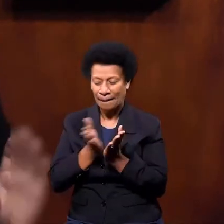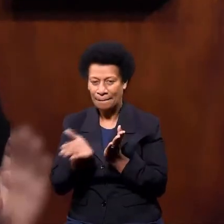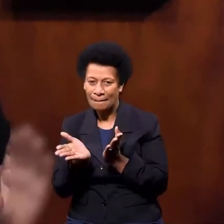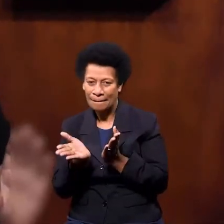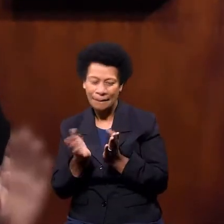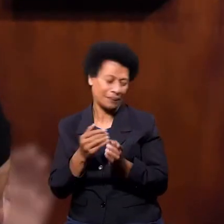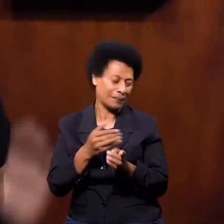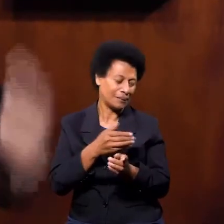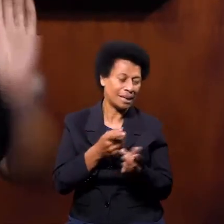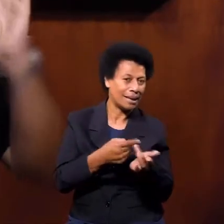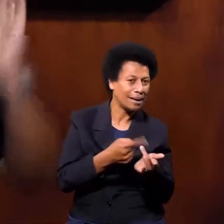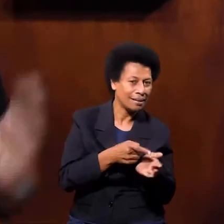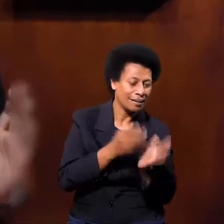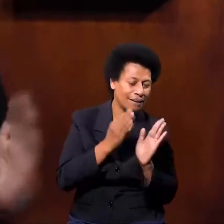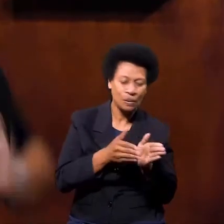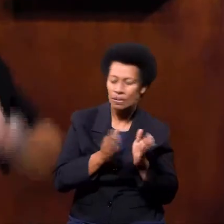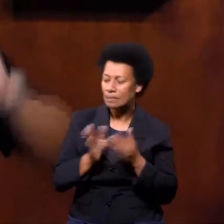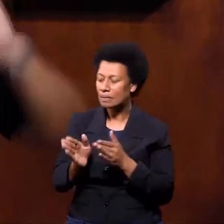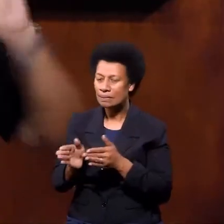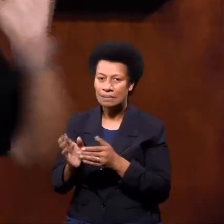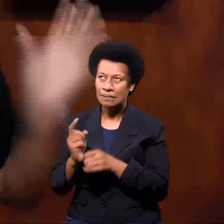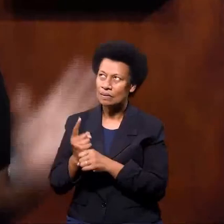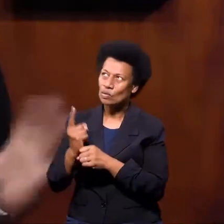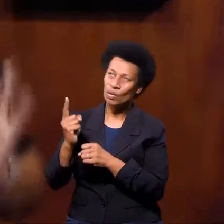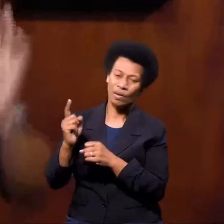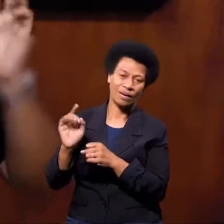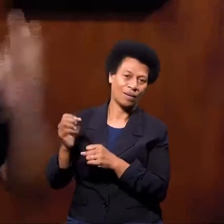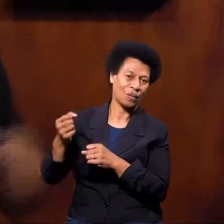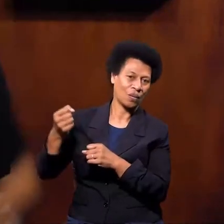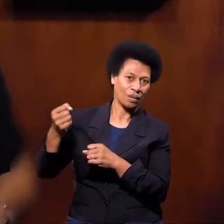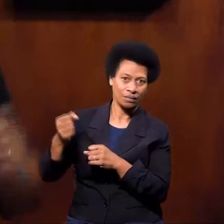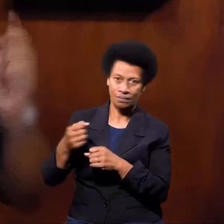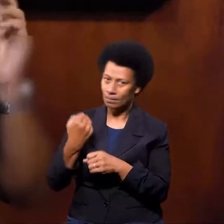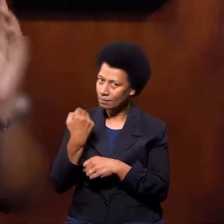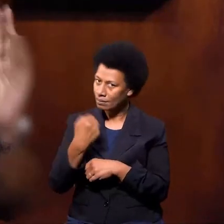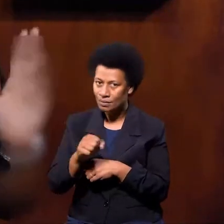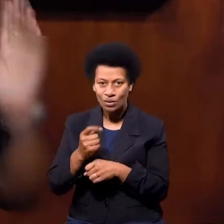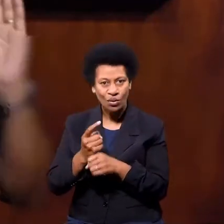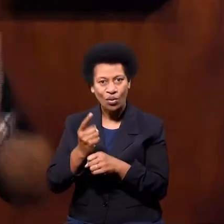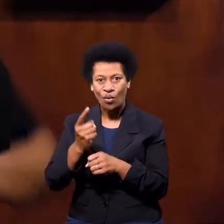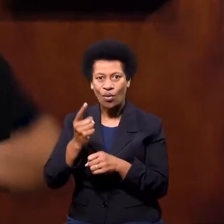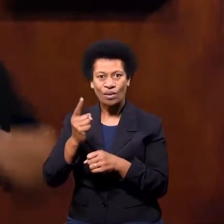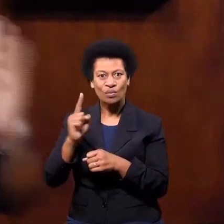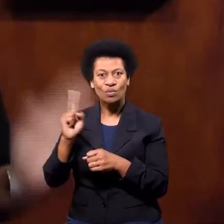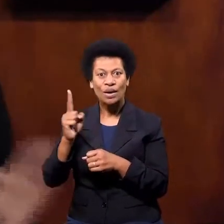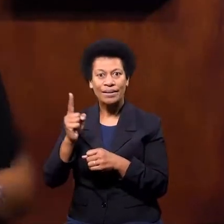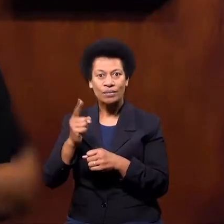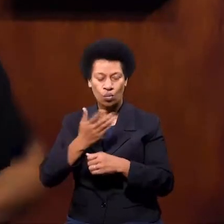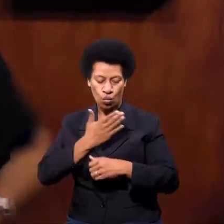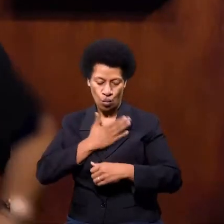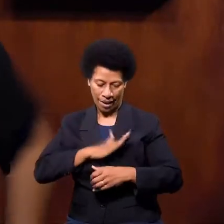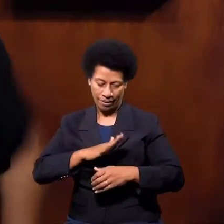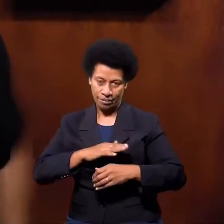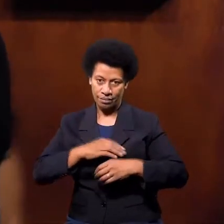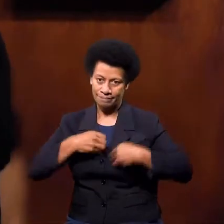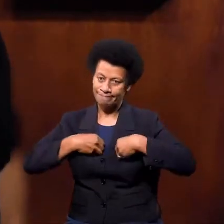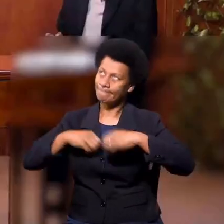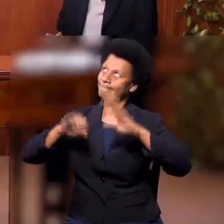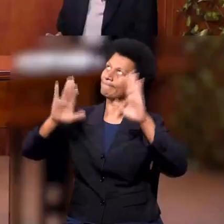we that Shema, it calls for entirety of your attention on this God that deserves the whole of your